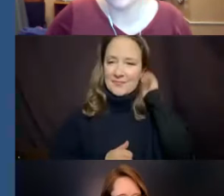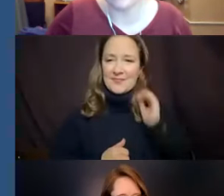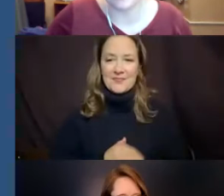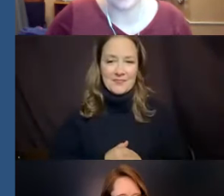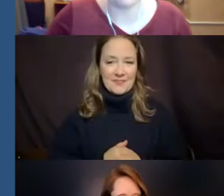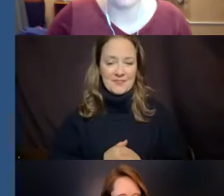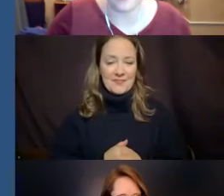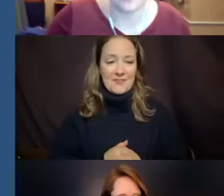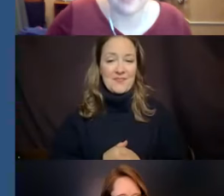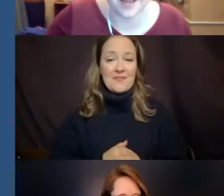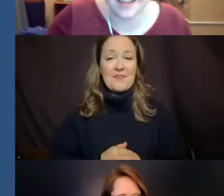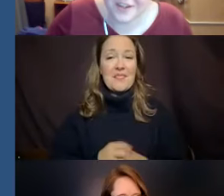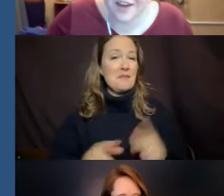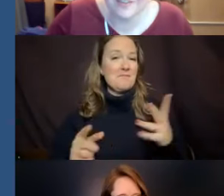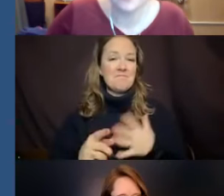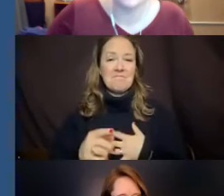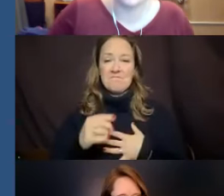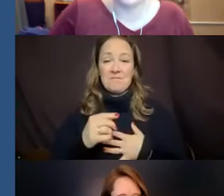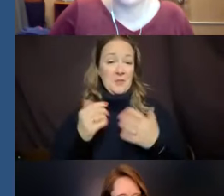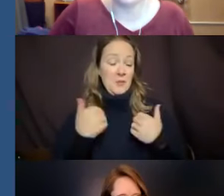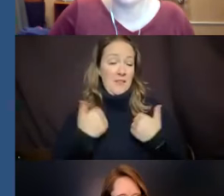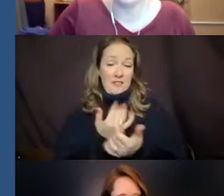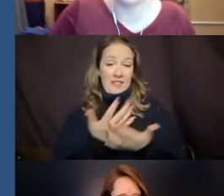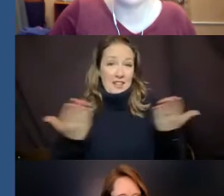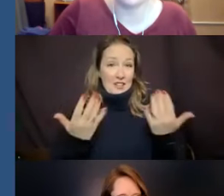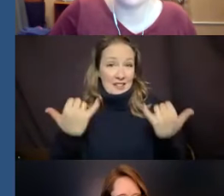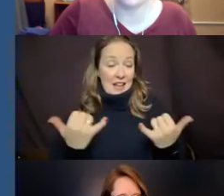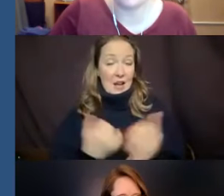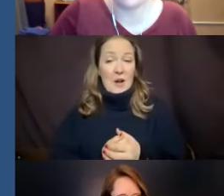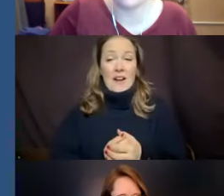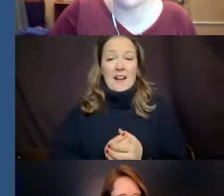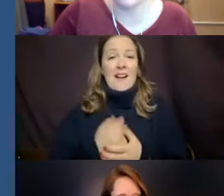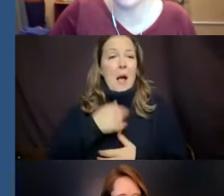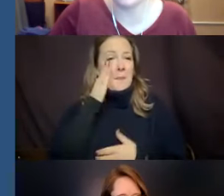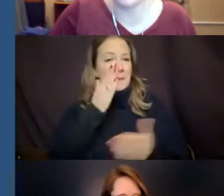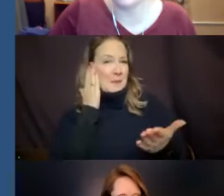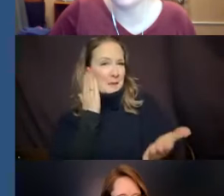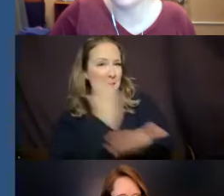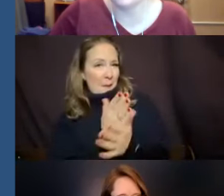But in the meantime, you've got all of that here now. I am going to stop our recording.